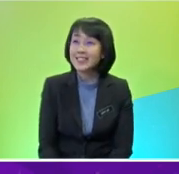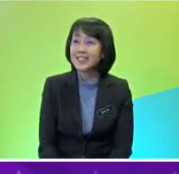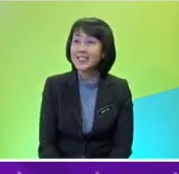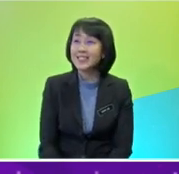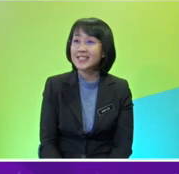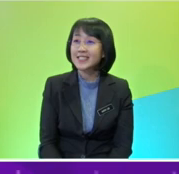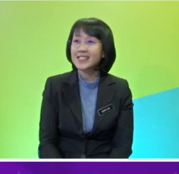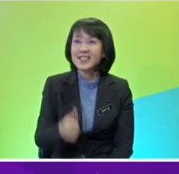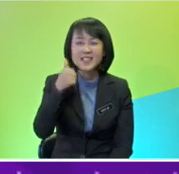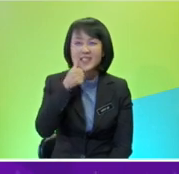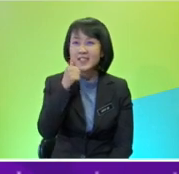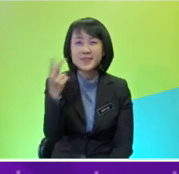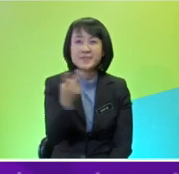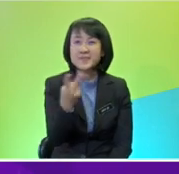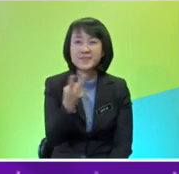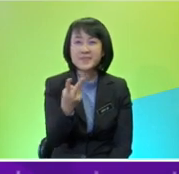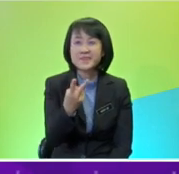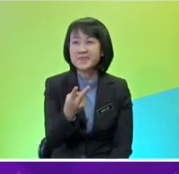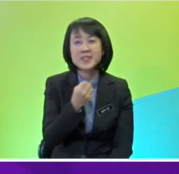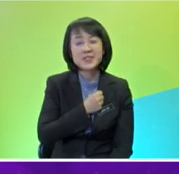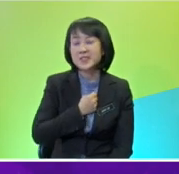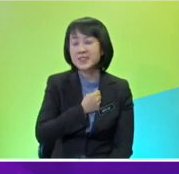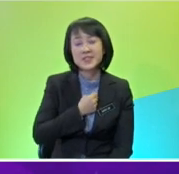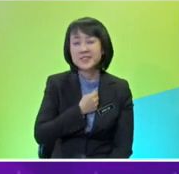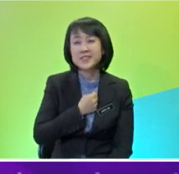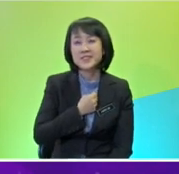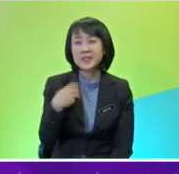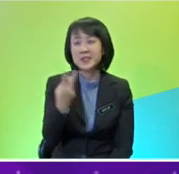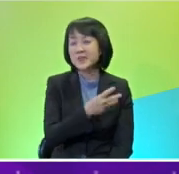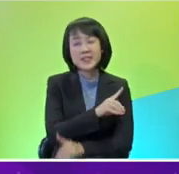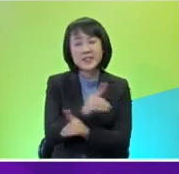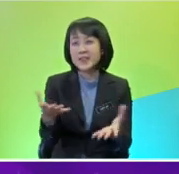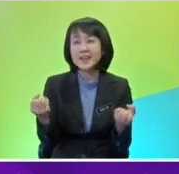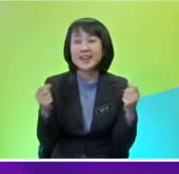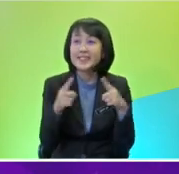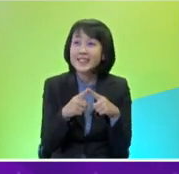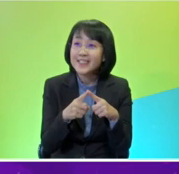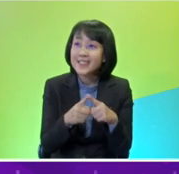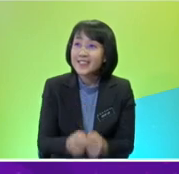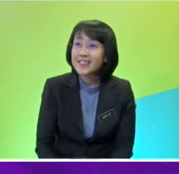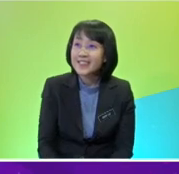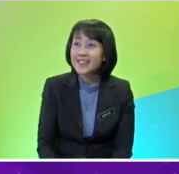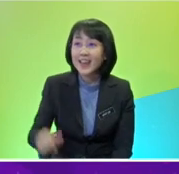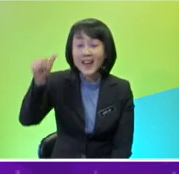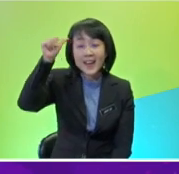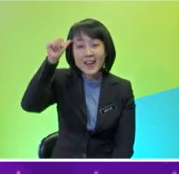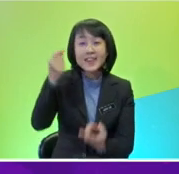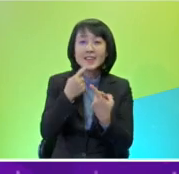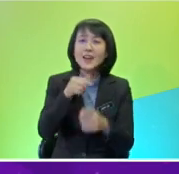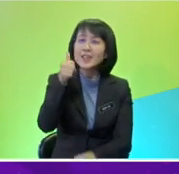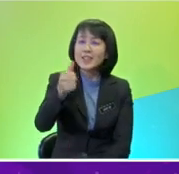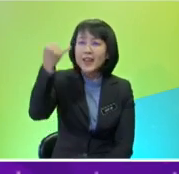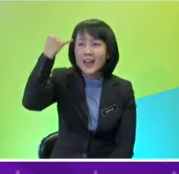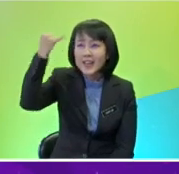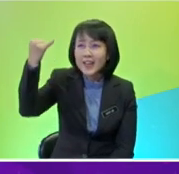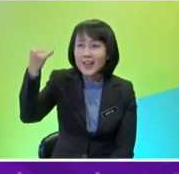the girls, both on the same boat. No, we don't want to. All right, yes, a good idea for Adam and for